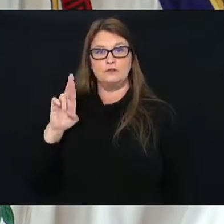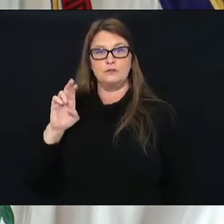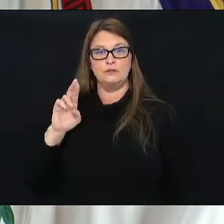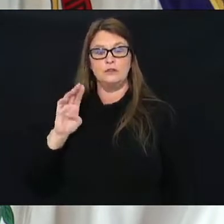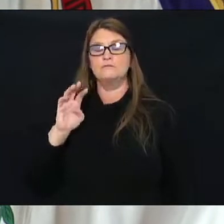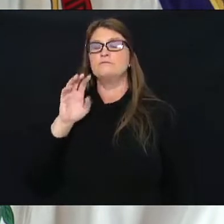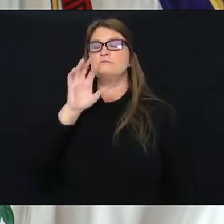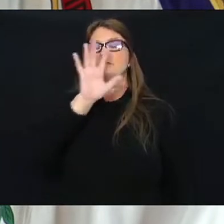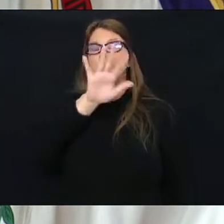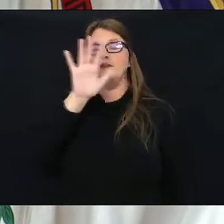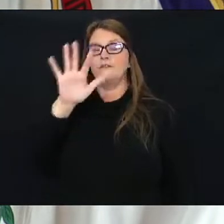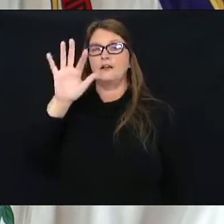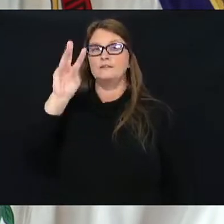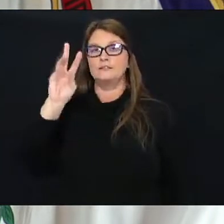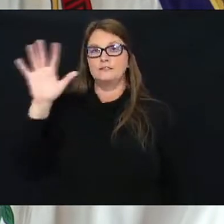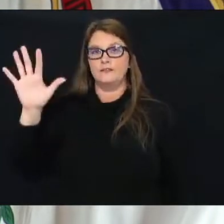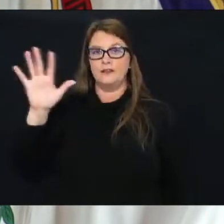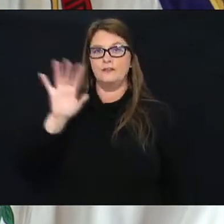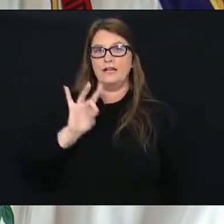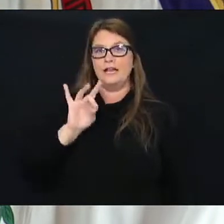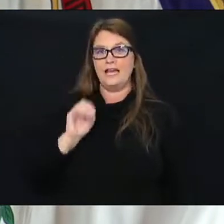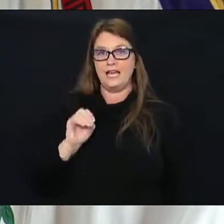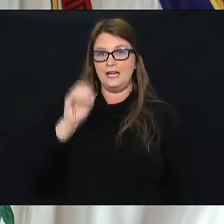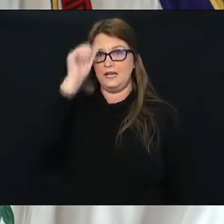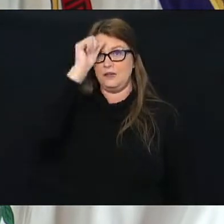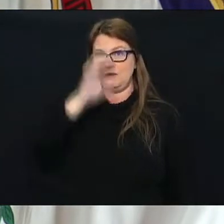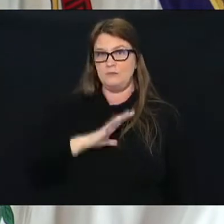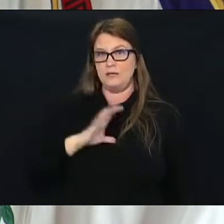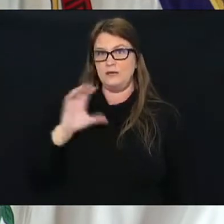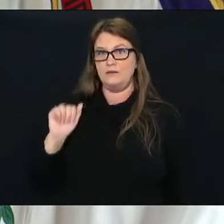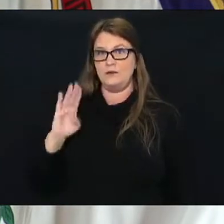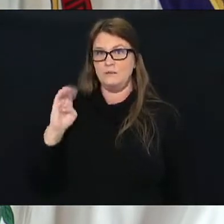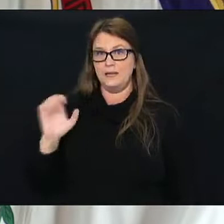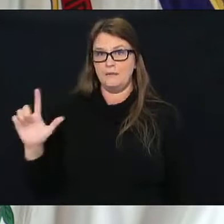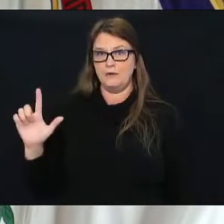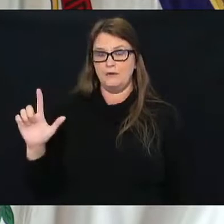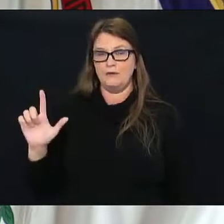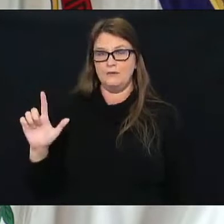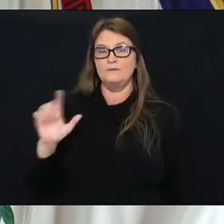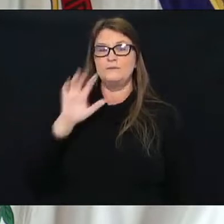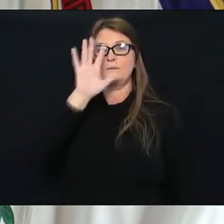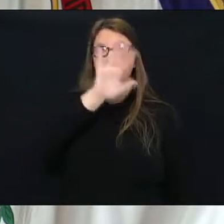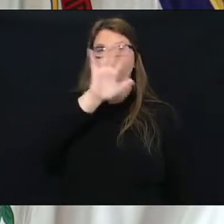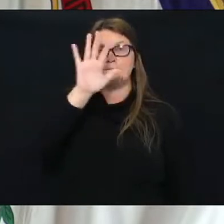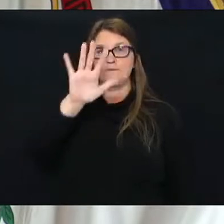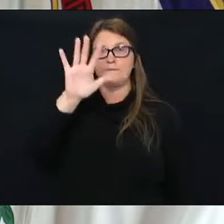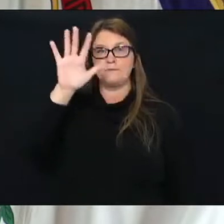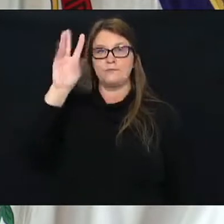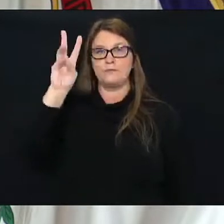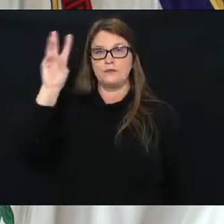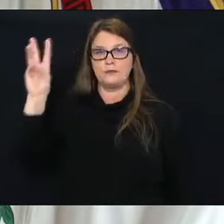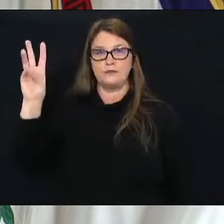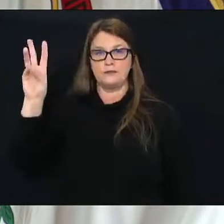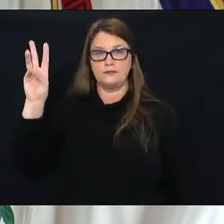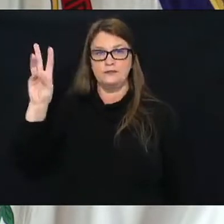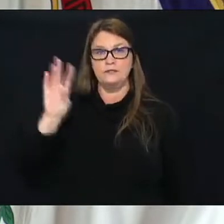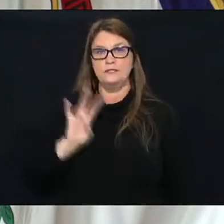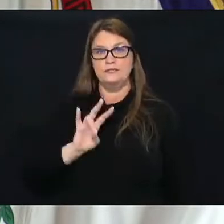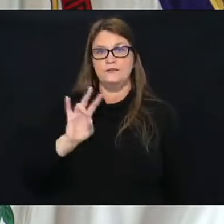The 5,565th death, an 80-year-old male from Cabell County. The 5,566th death,